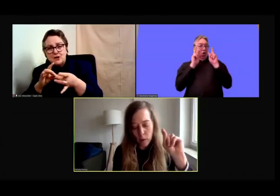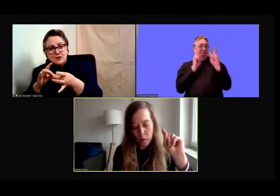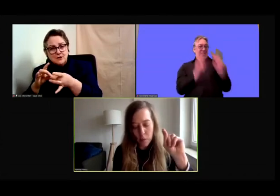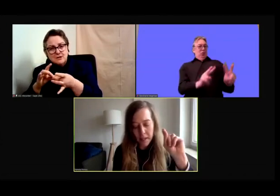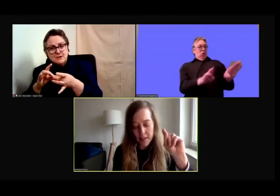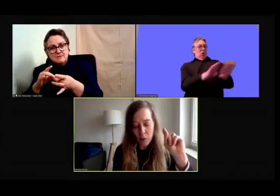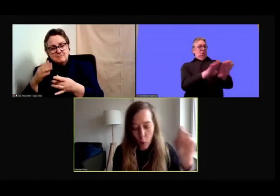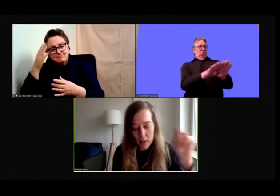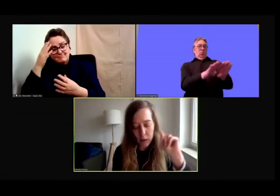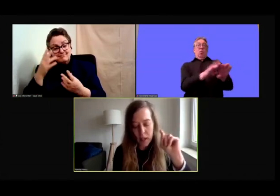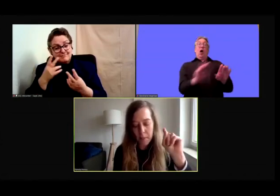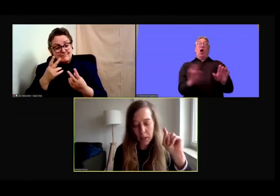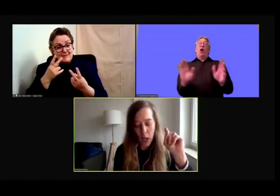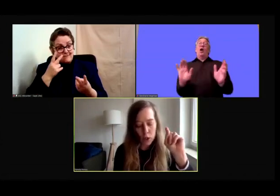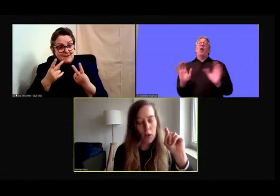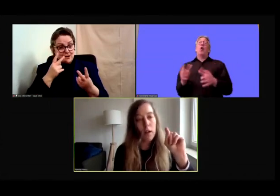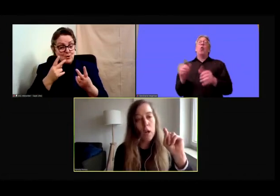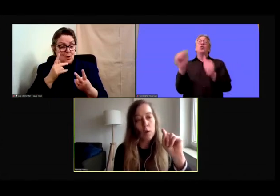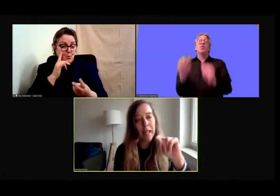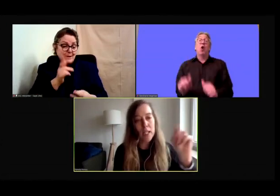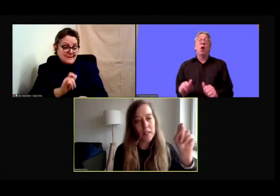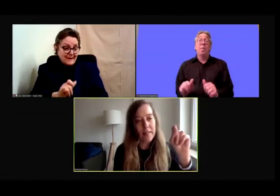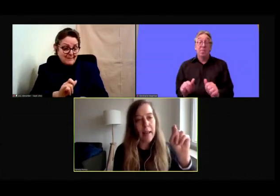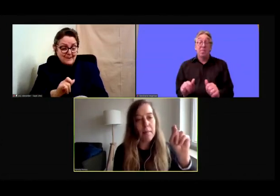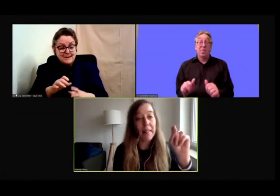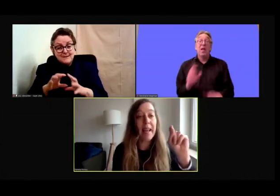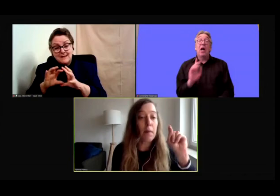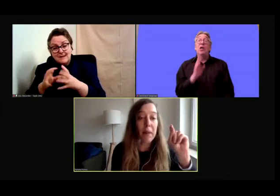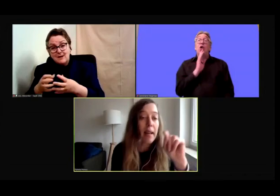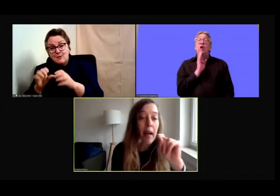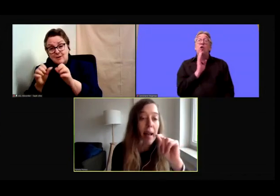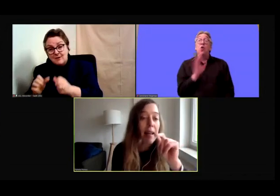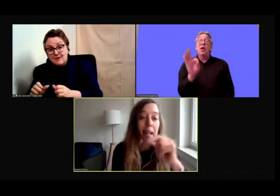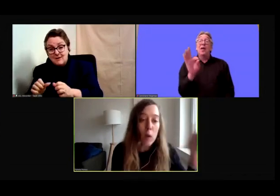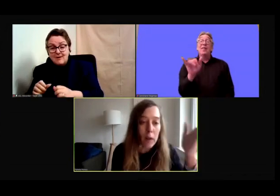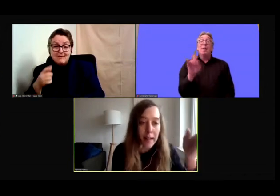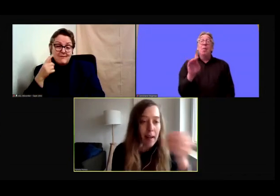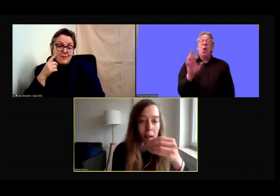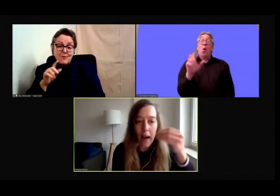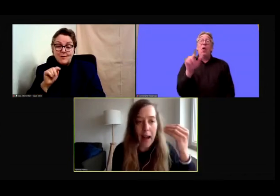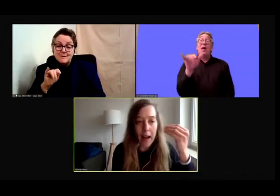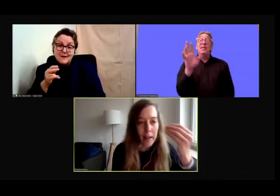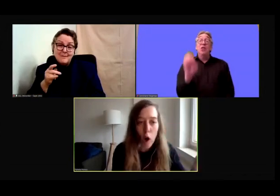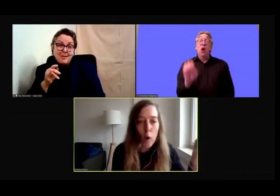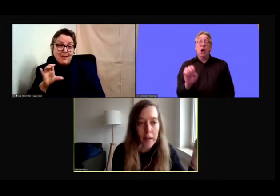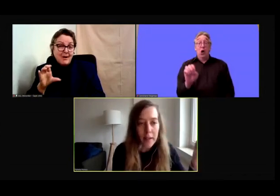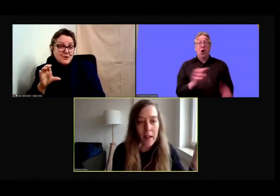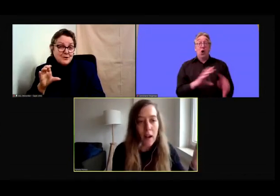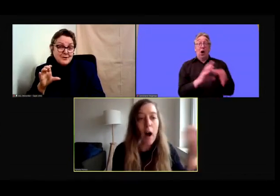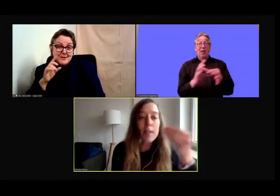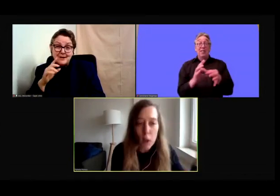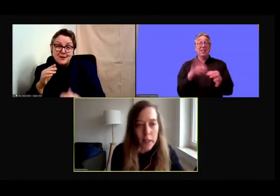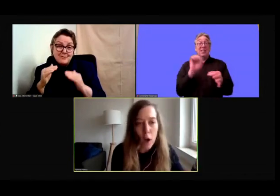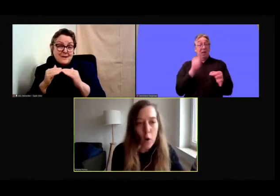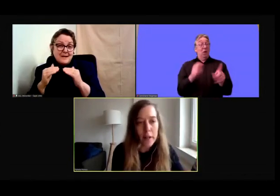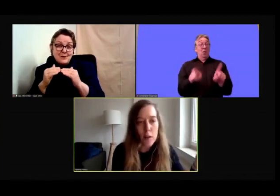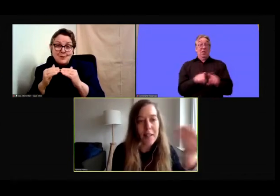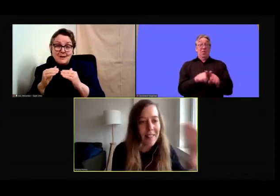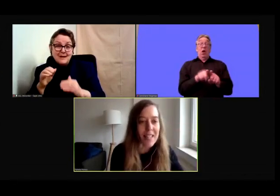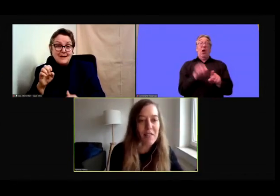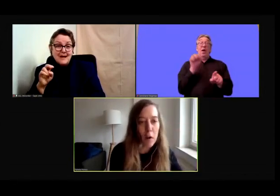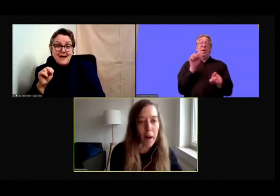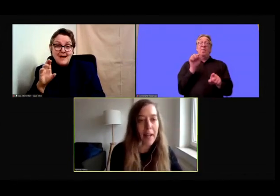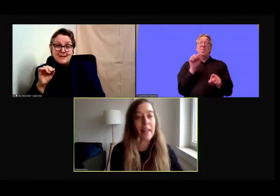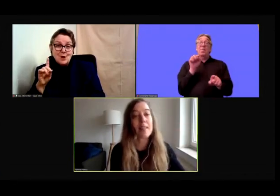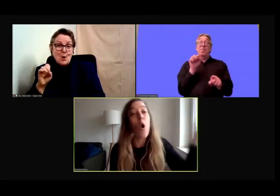and categorical form, because of course for topological relations, they can be equally encoded, also